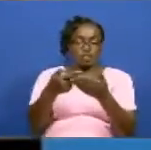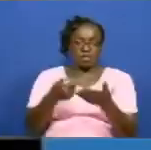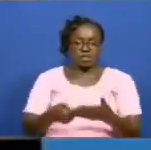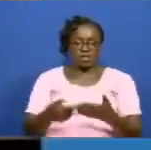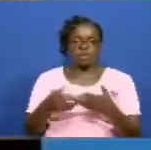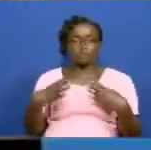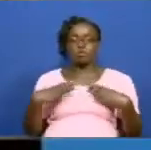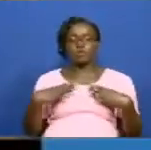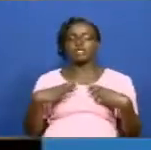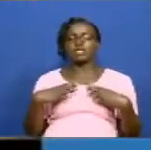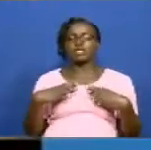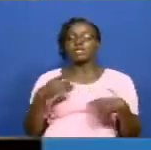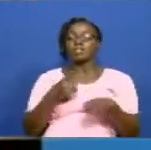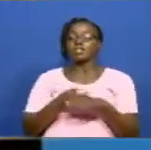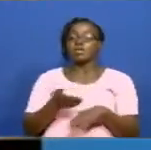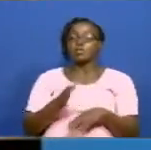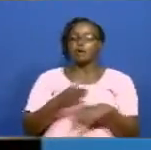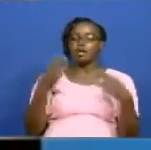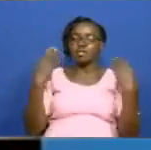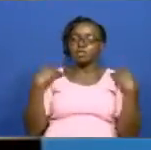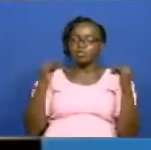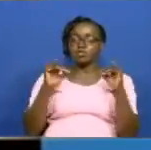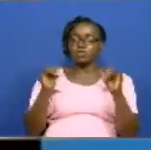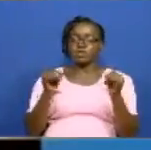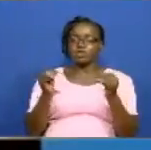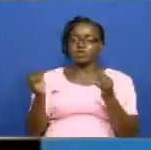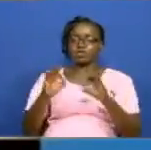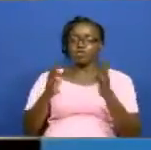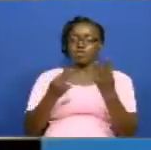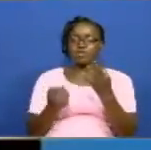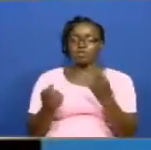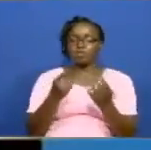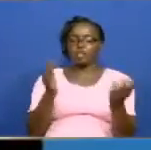will do when we return. Sports news, family matters,